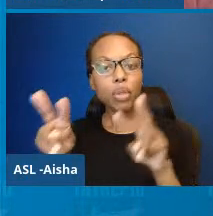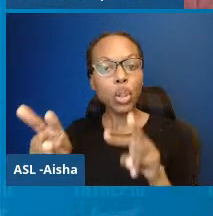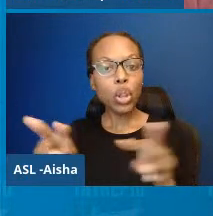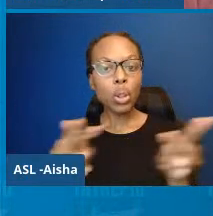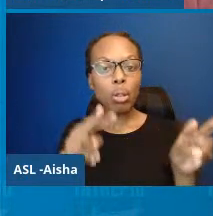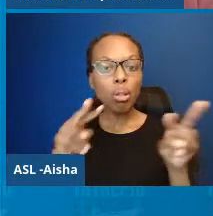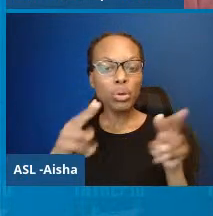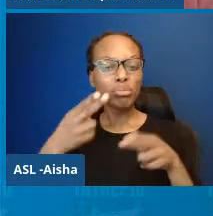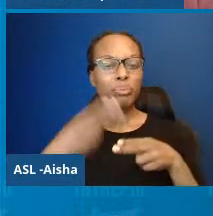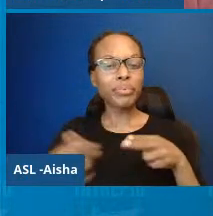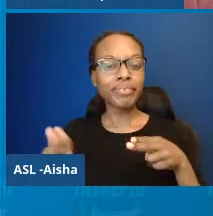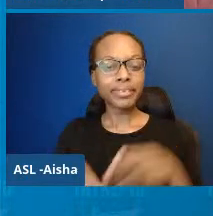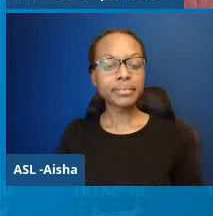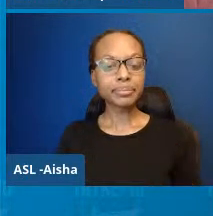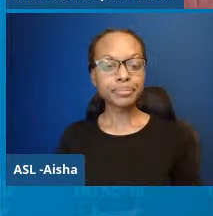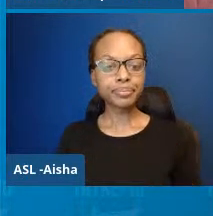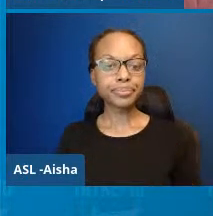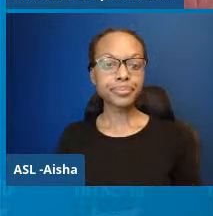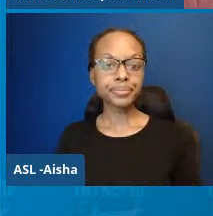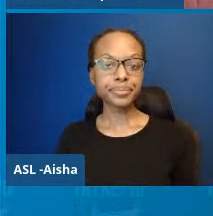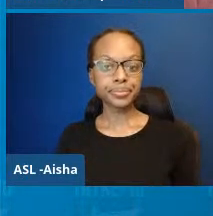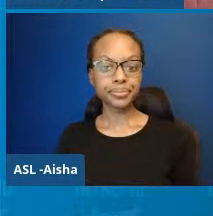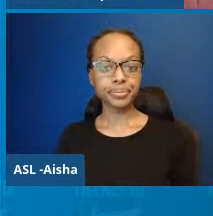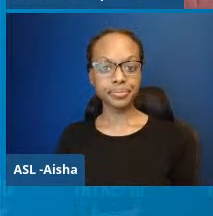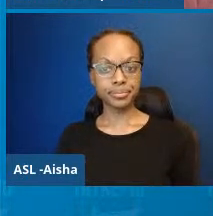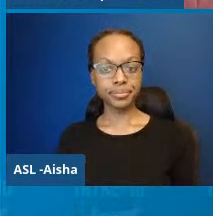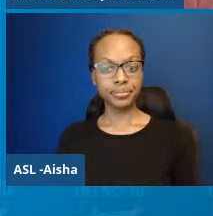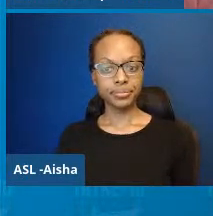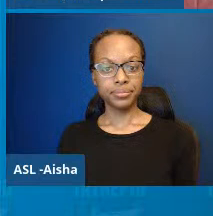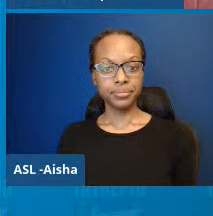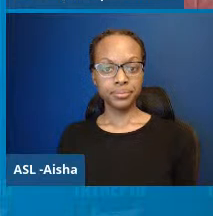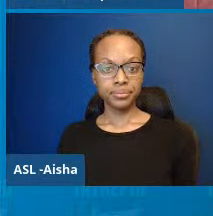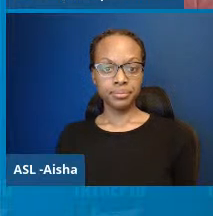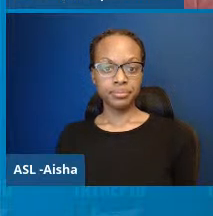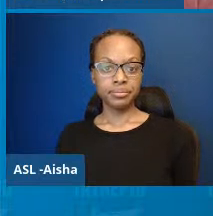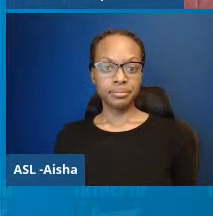briefly. Let me see if I get that to pop up here.